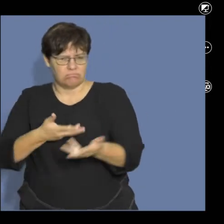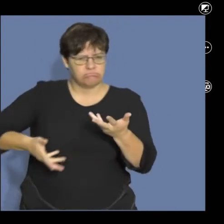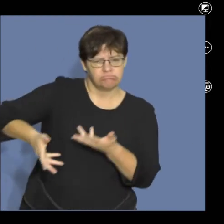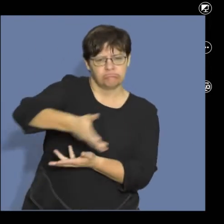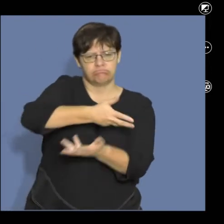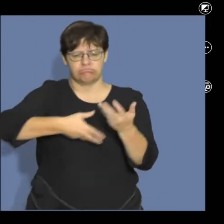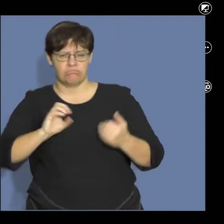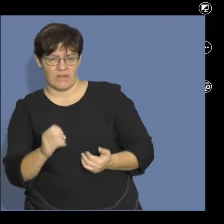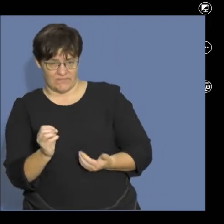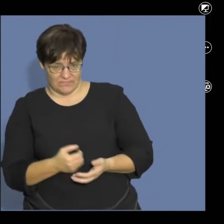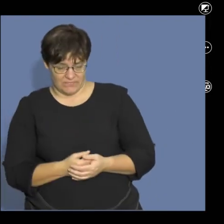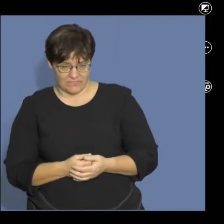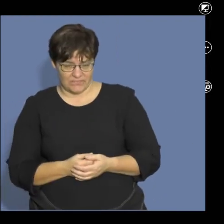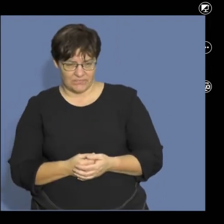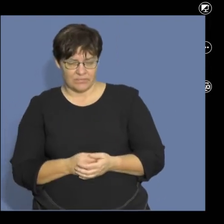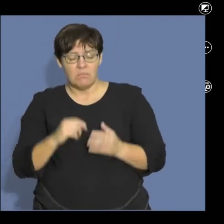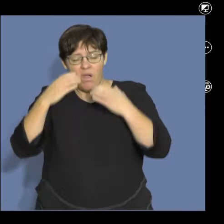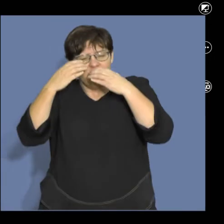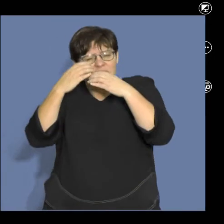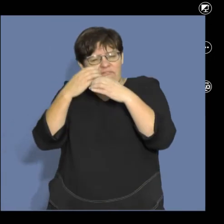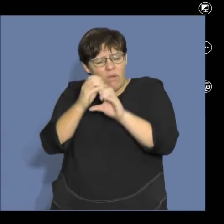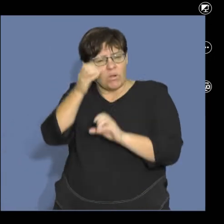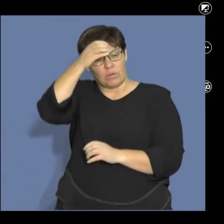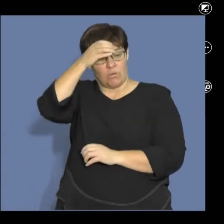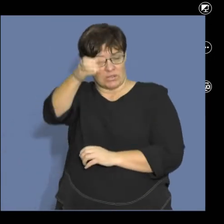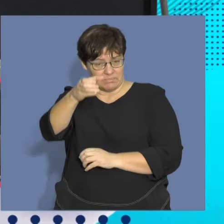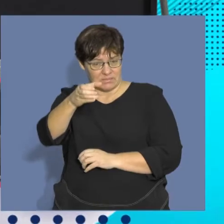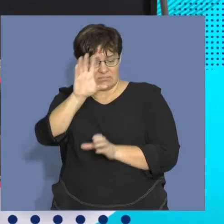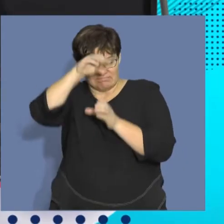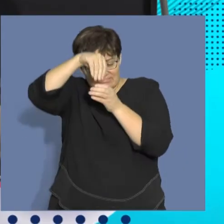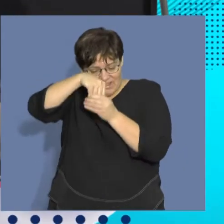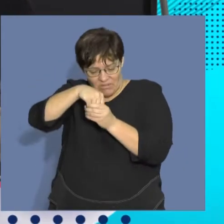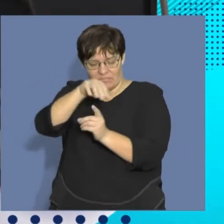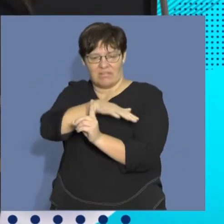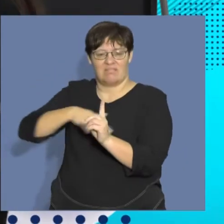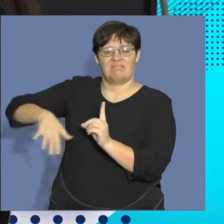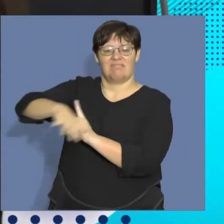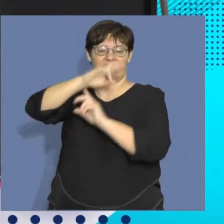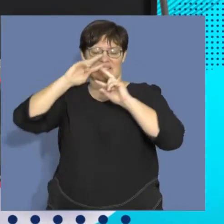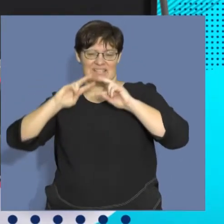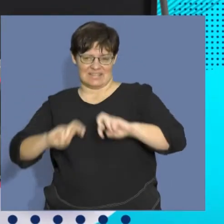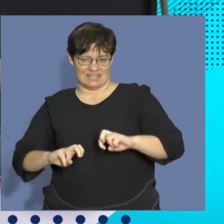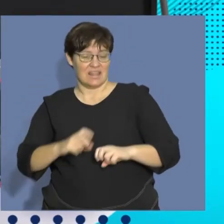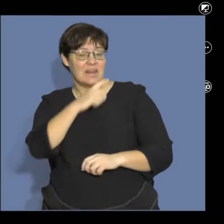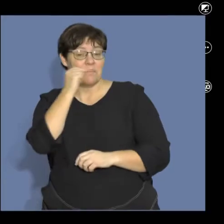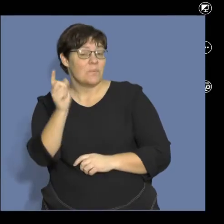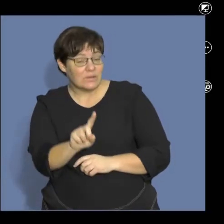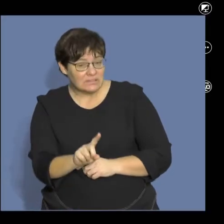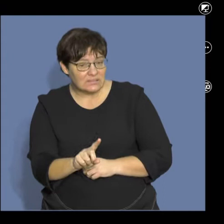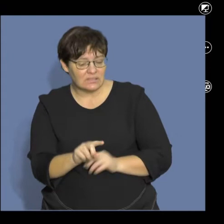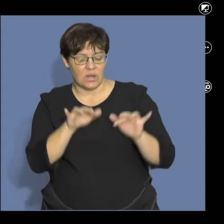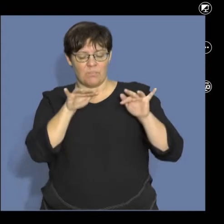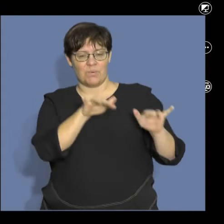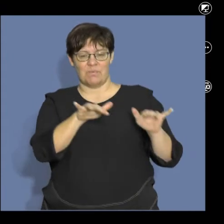And we are going to be focusing on a particular concept within environmental studies known